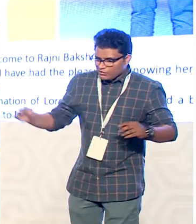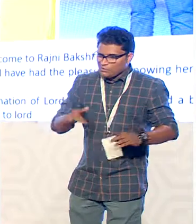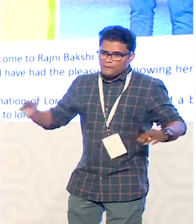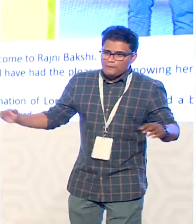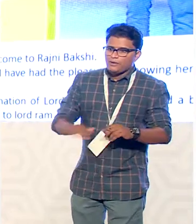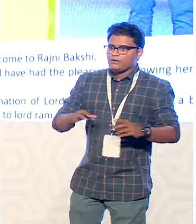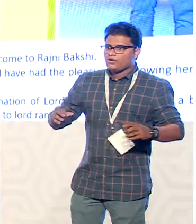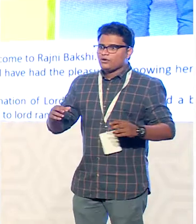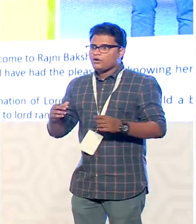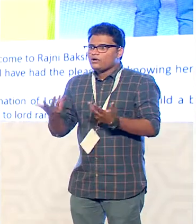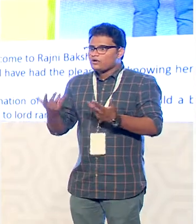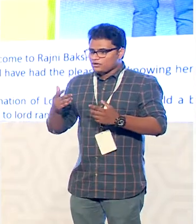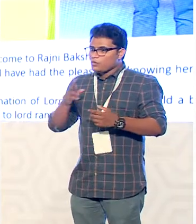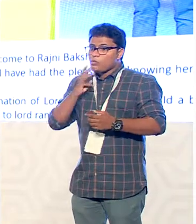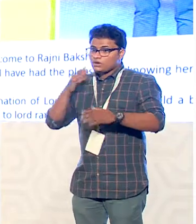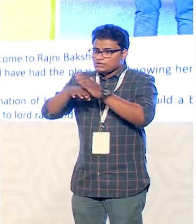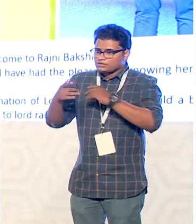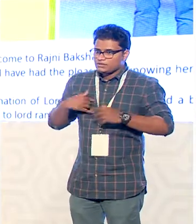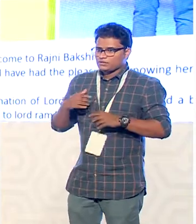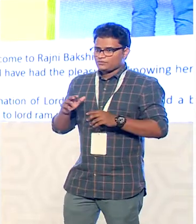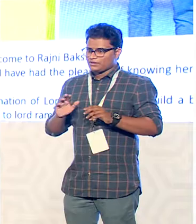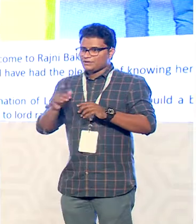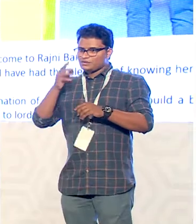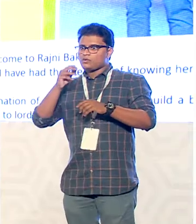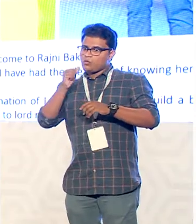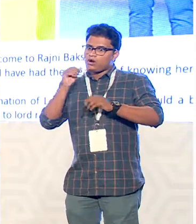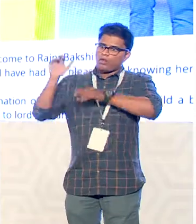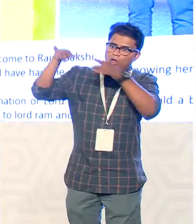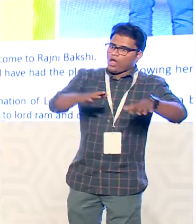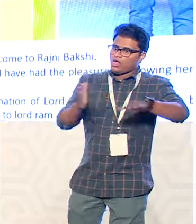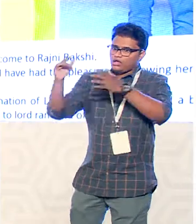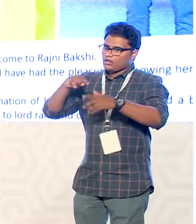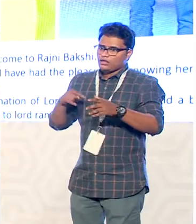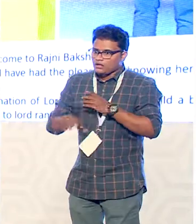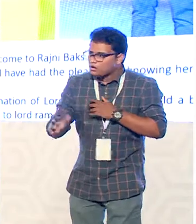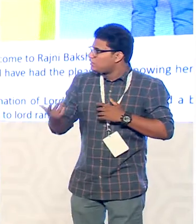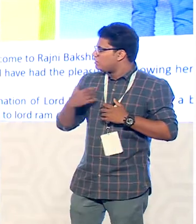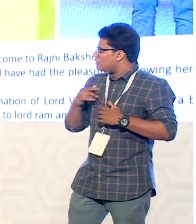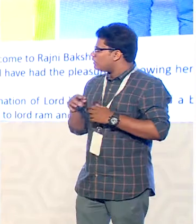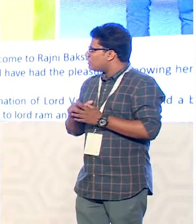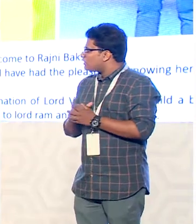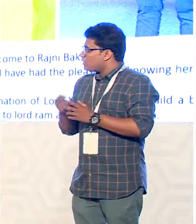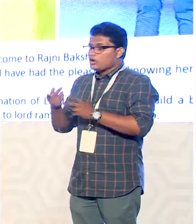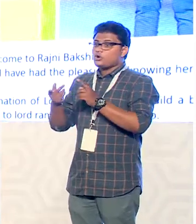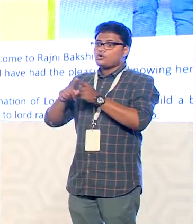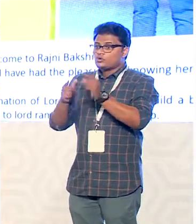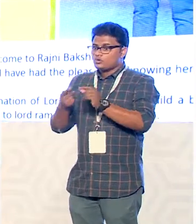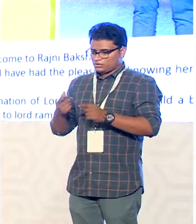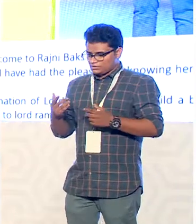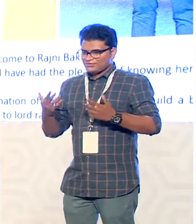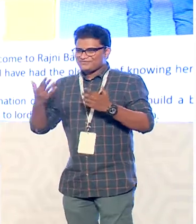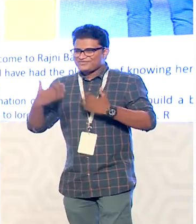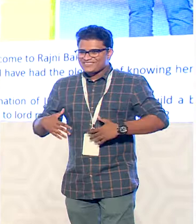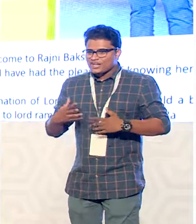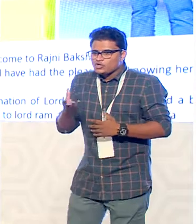sea. So they're rushing into the waves of the ocean, wetting themselves, then rolling on the sand, the